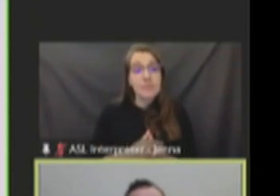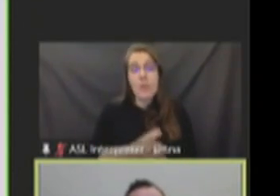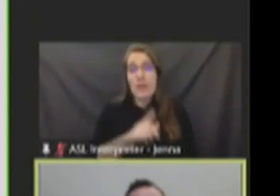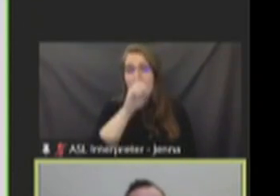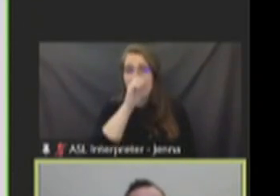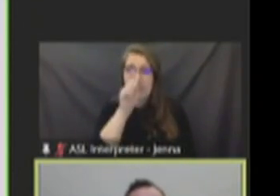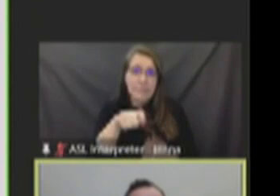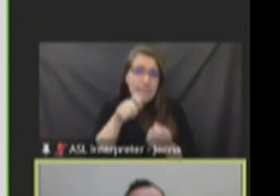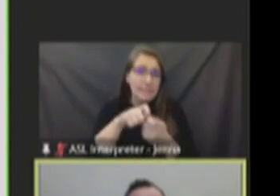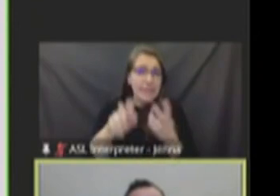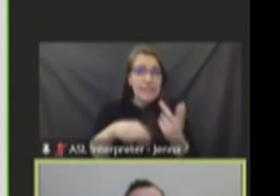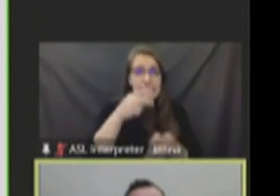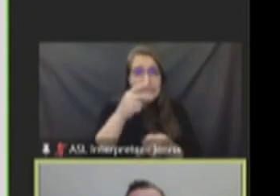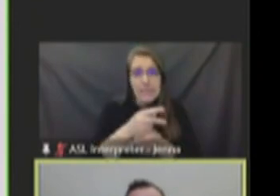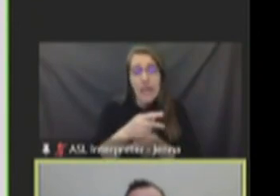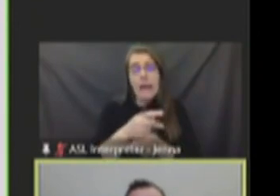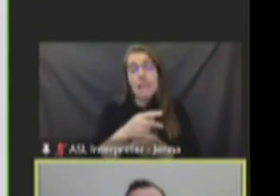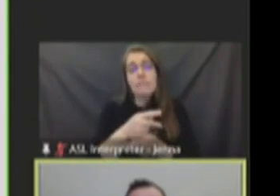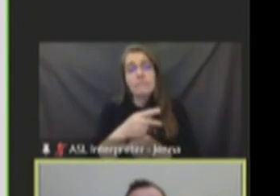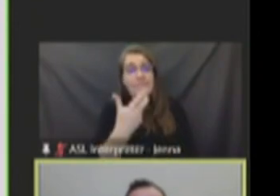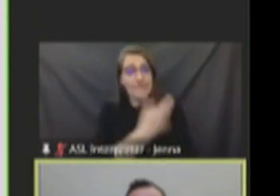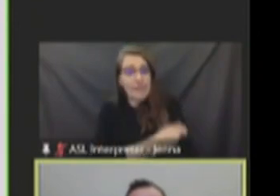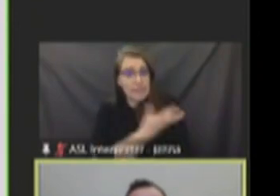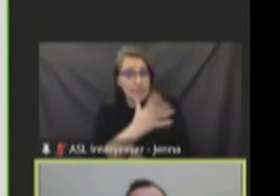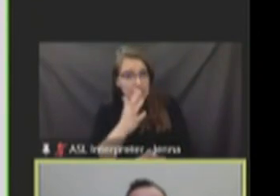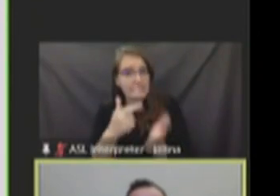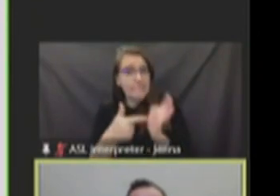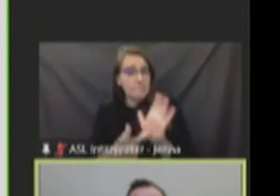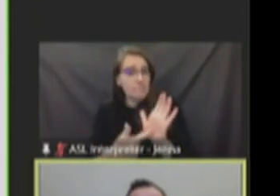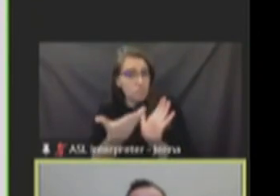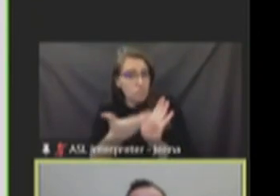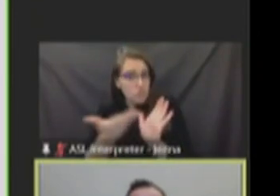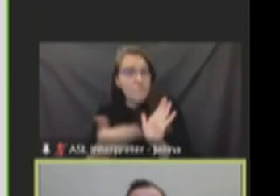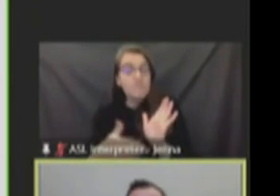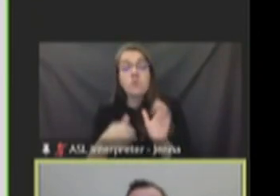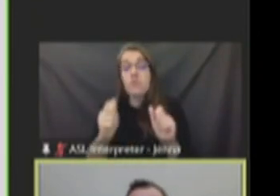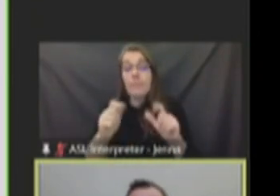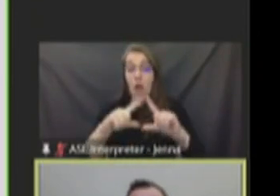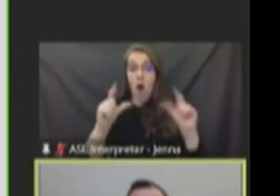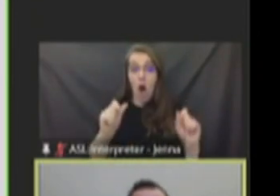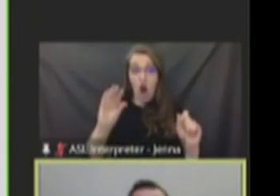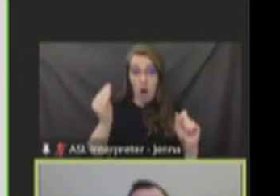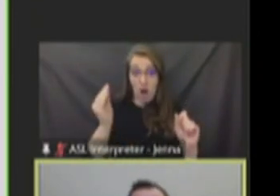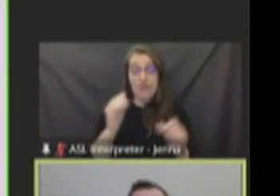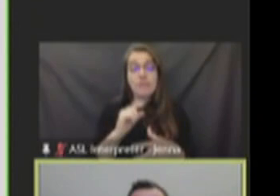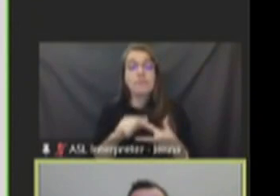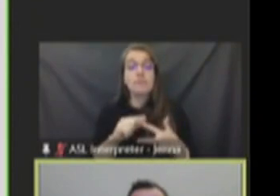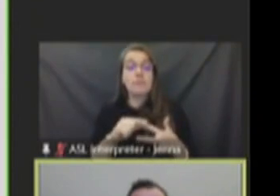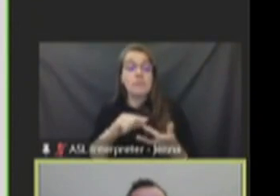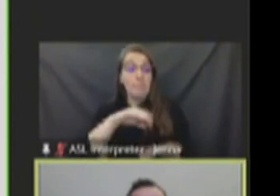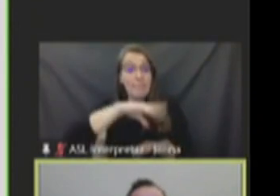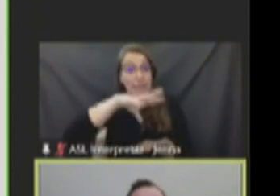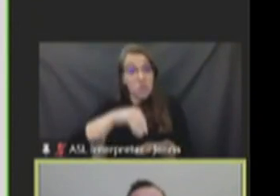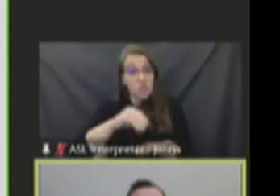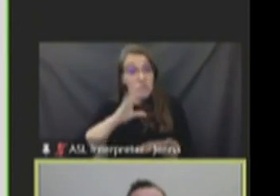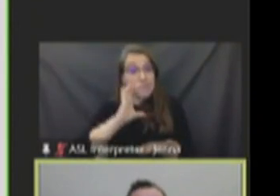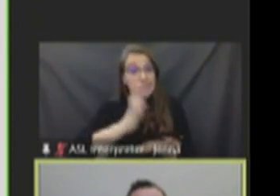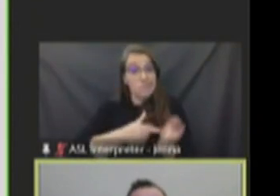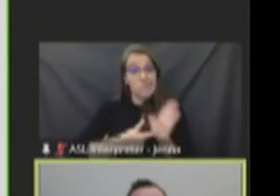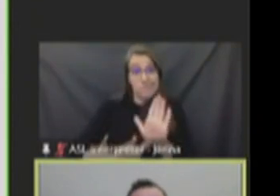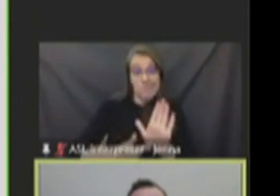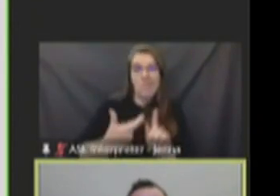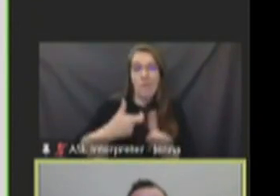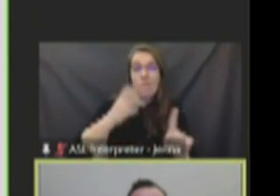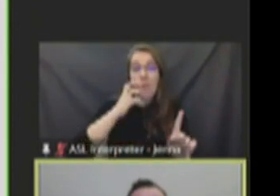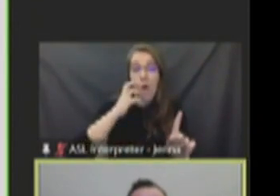kind of vaccination proof. So it could be your vaccination card, it could be a digital image of your card, a picture on your phone. And there is